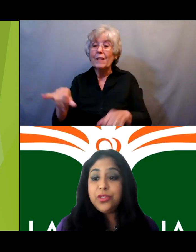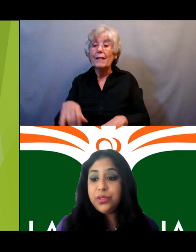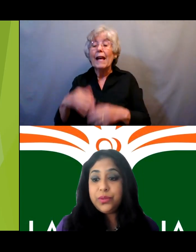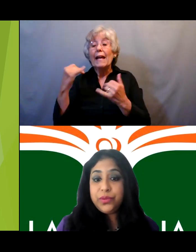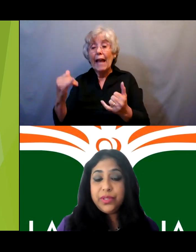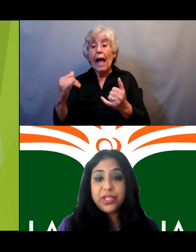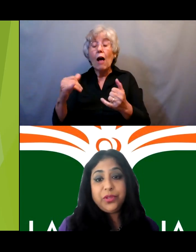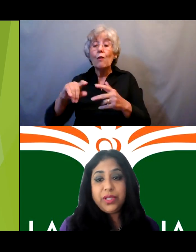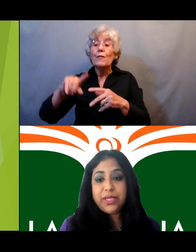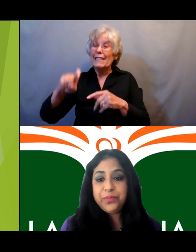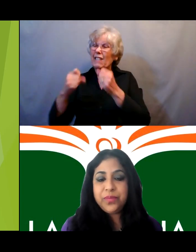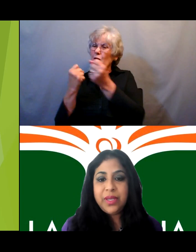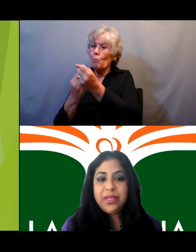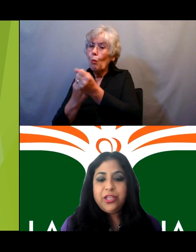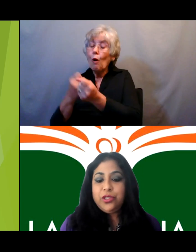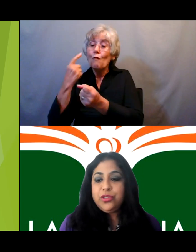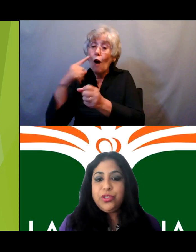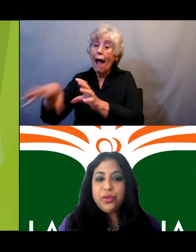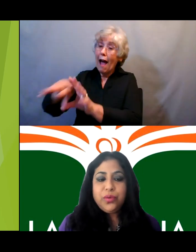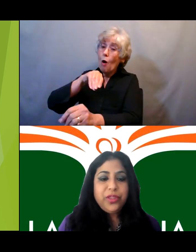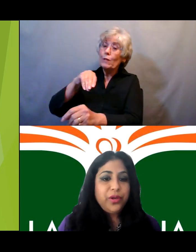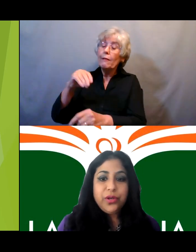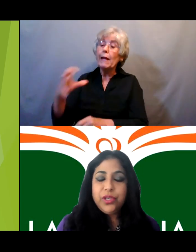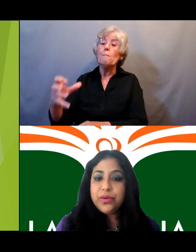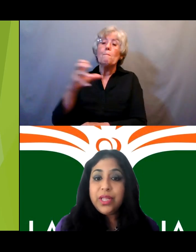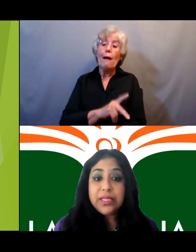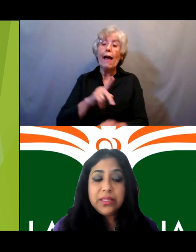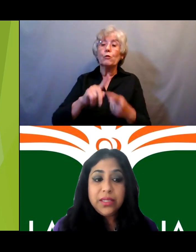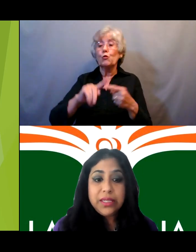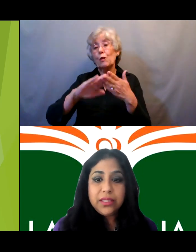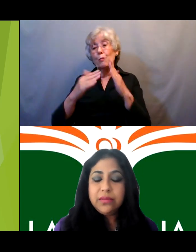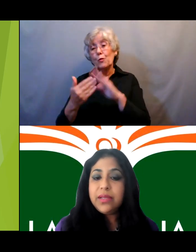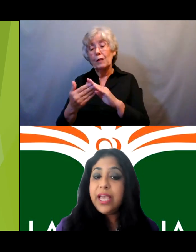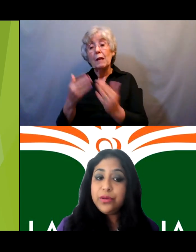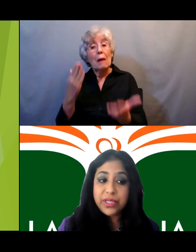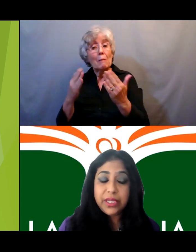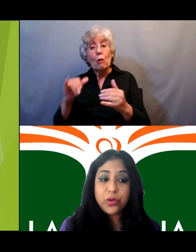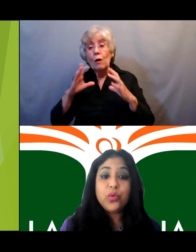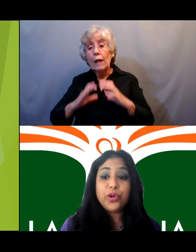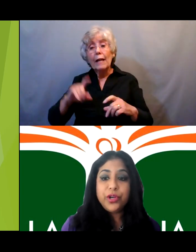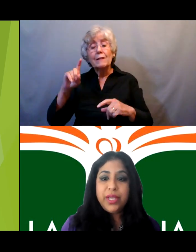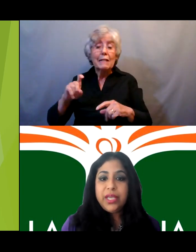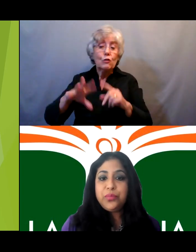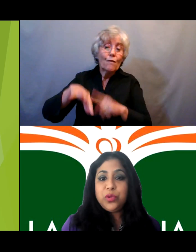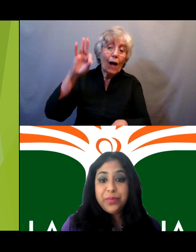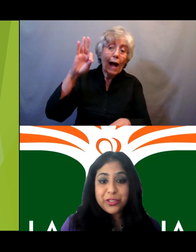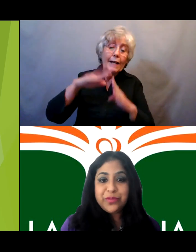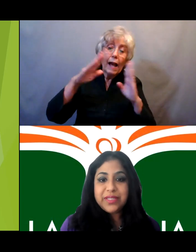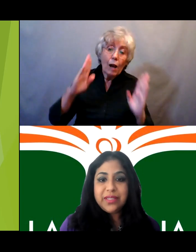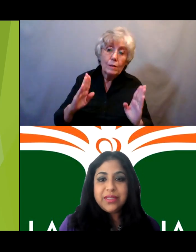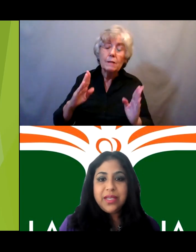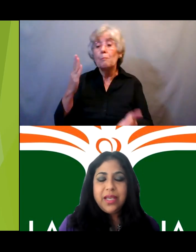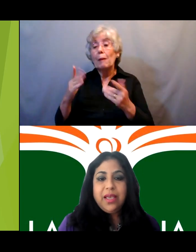back into the community. So whether clients need housing or